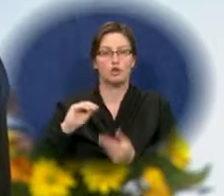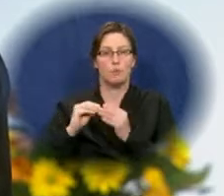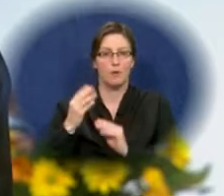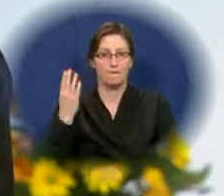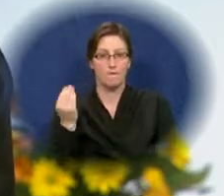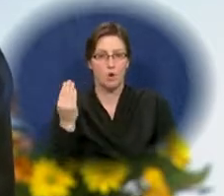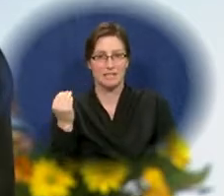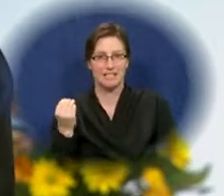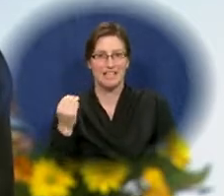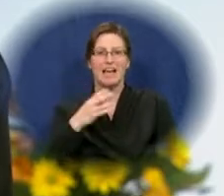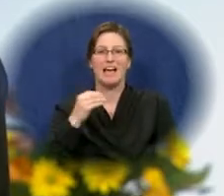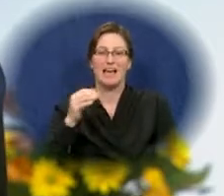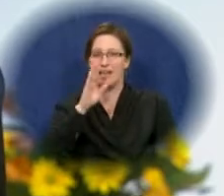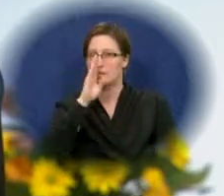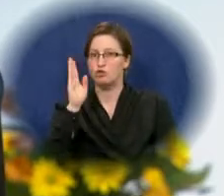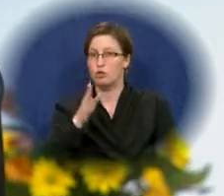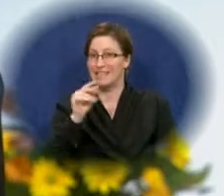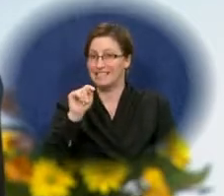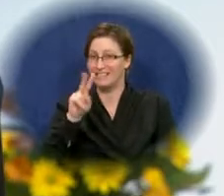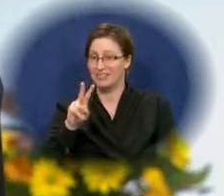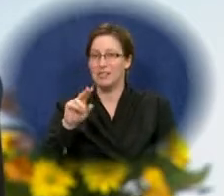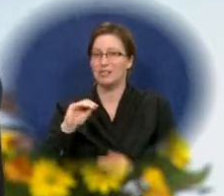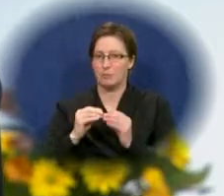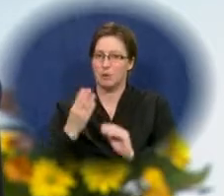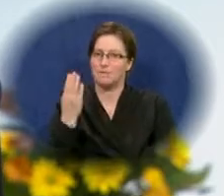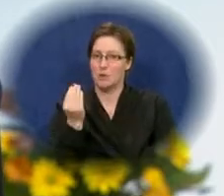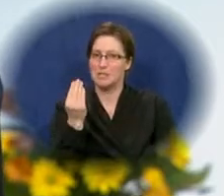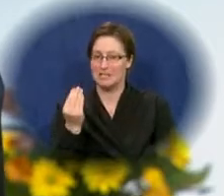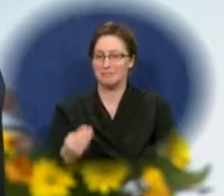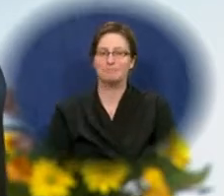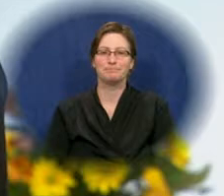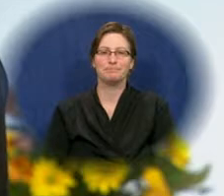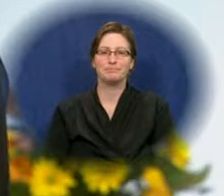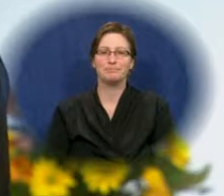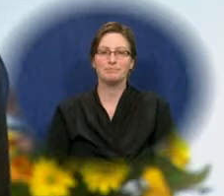14, and on DirecTV Channel 14.